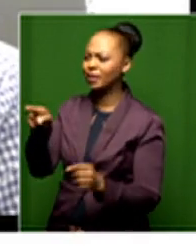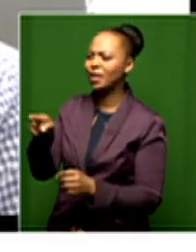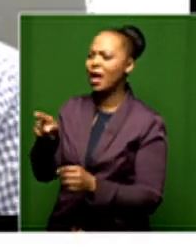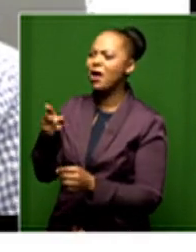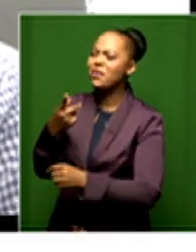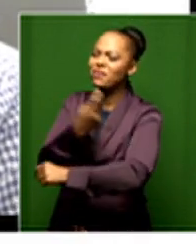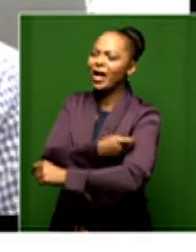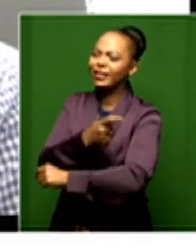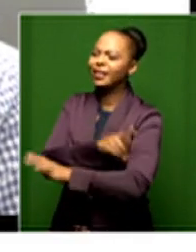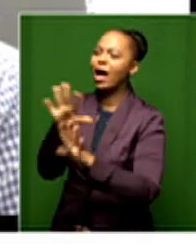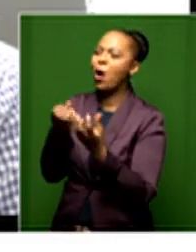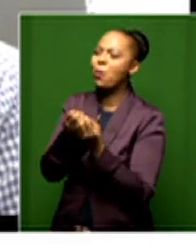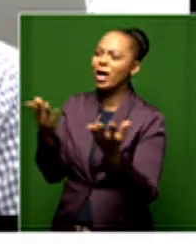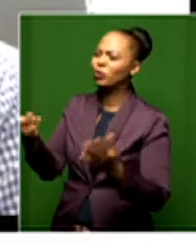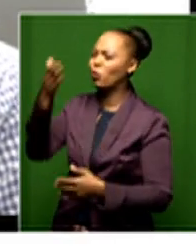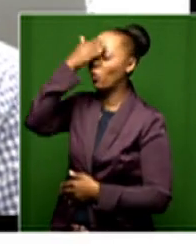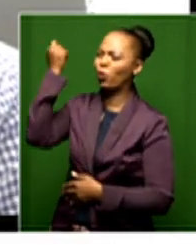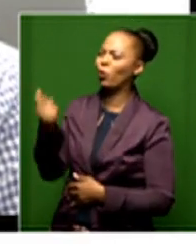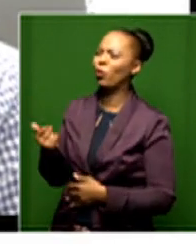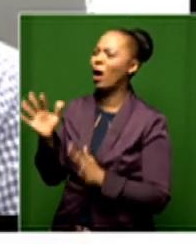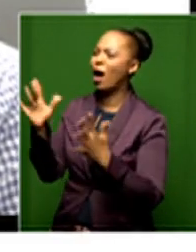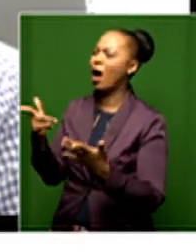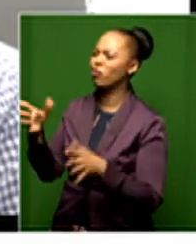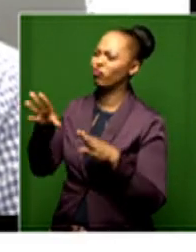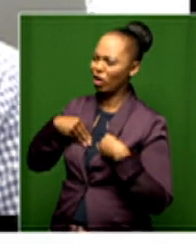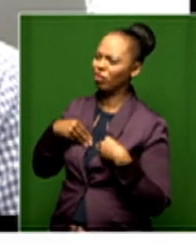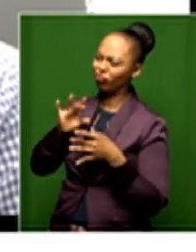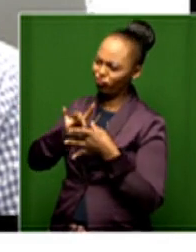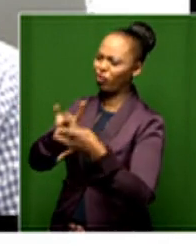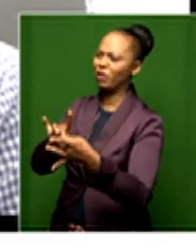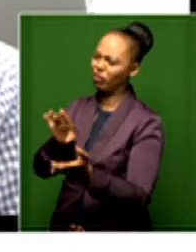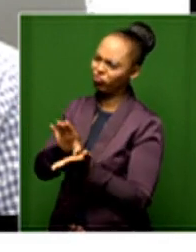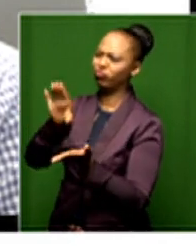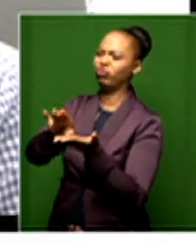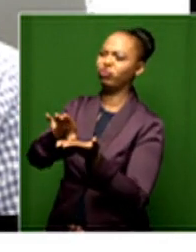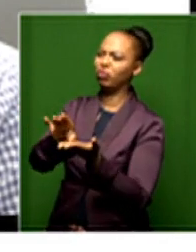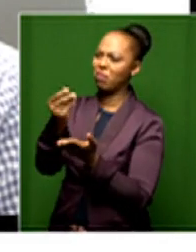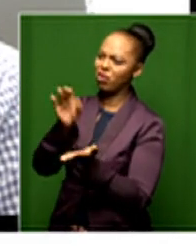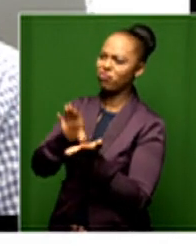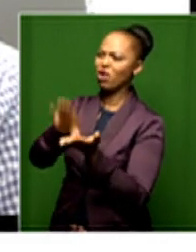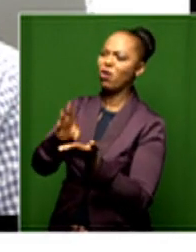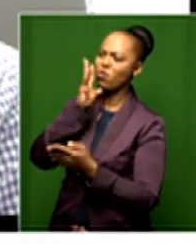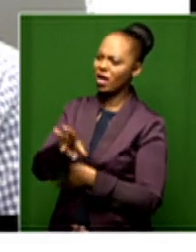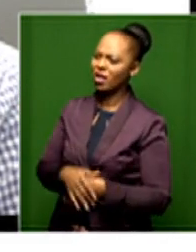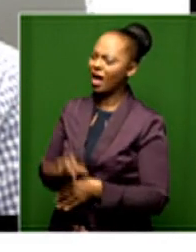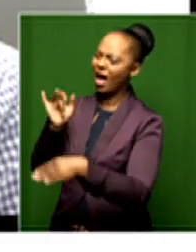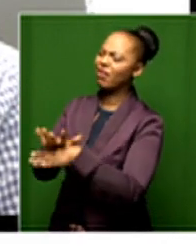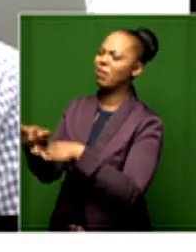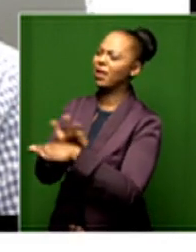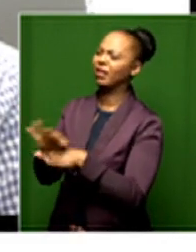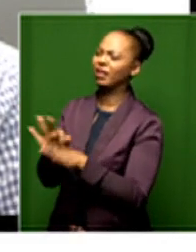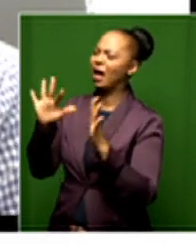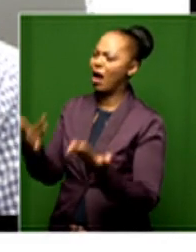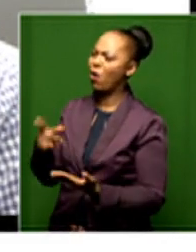actually fund for this? I mean, how do you look and say, well, obviously we're going to put this aside, we're going to do that? How does this affect your planning when we don't even